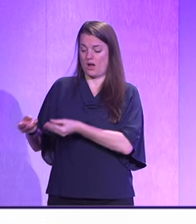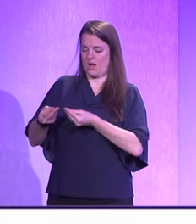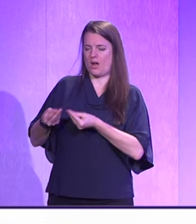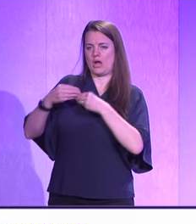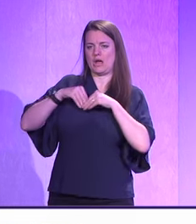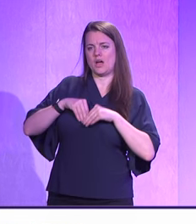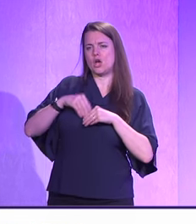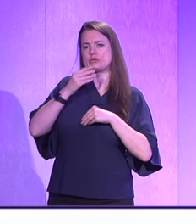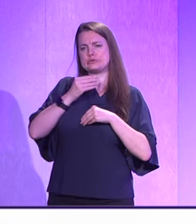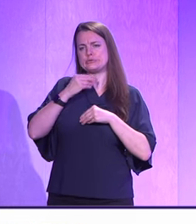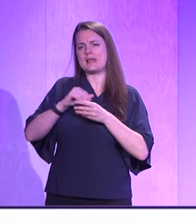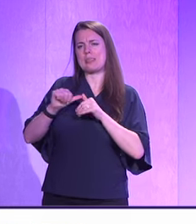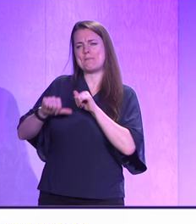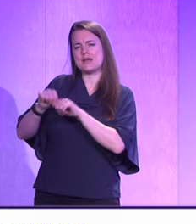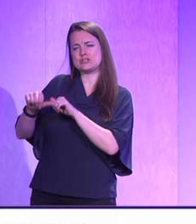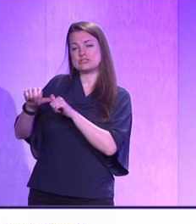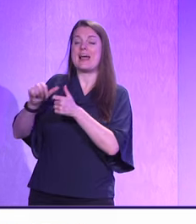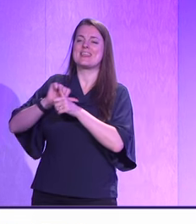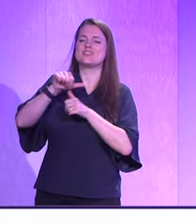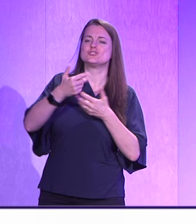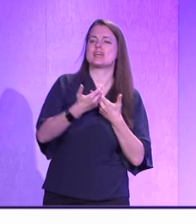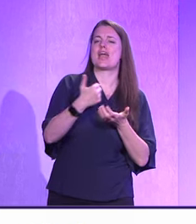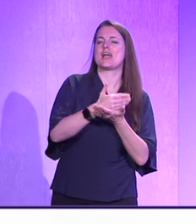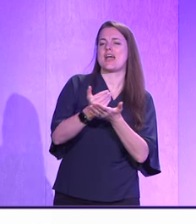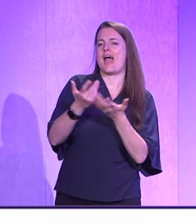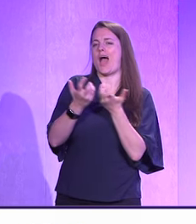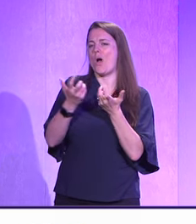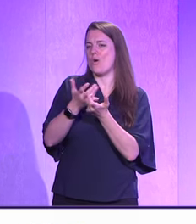sharing details of how they're using them, which is brilliant, and it's amazing to see.